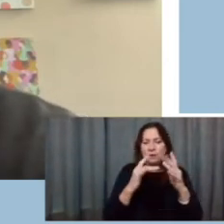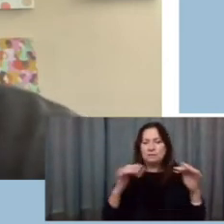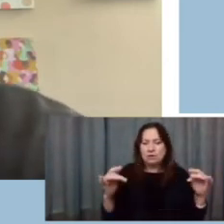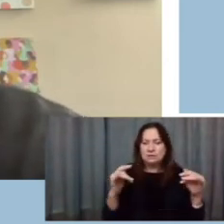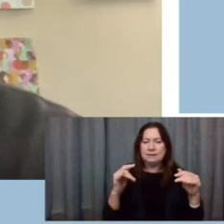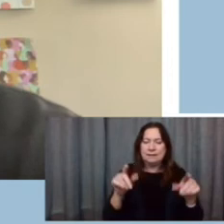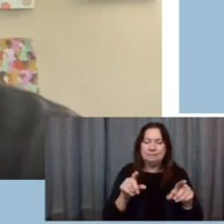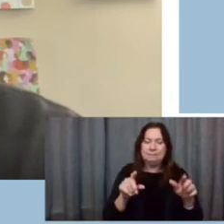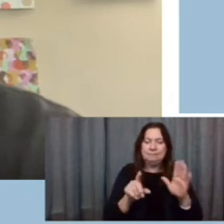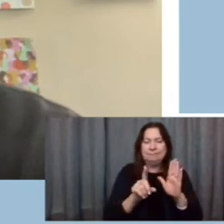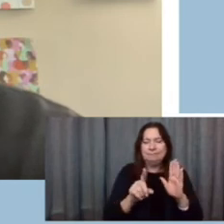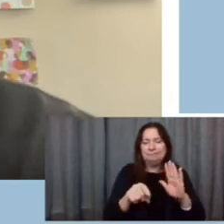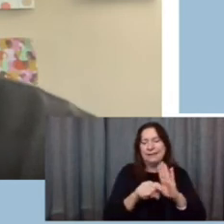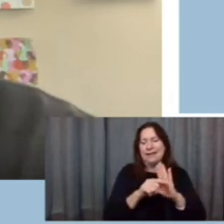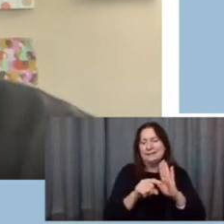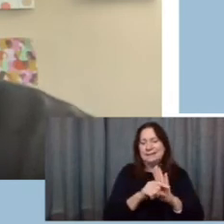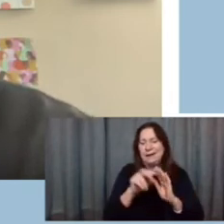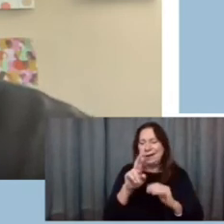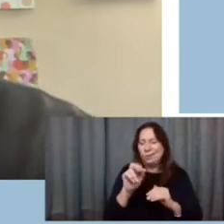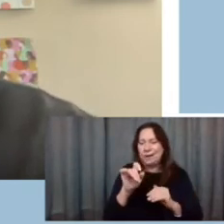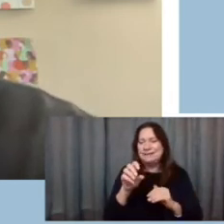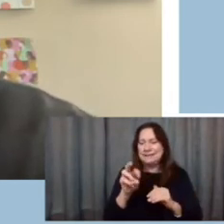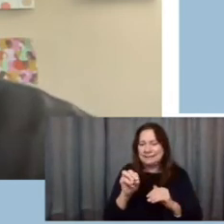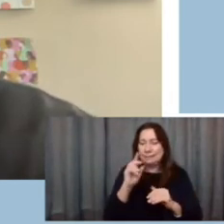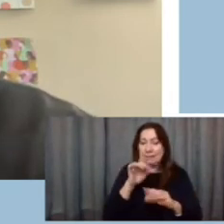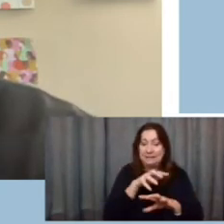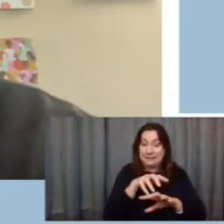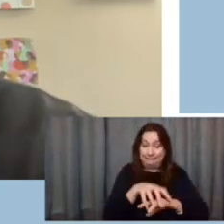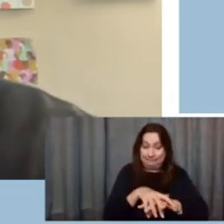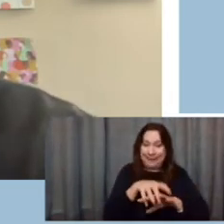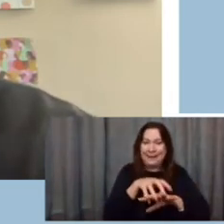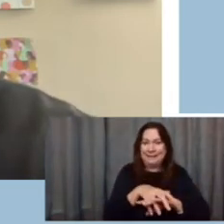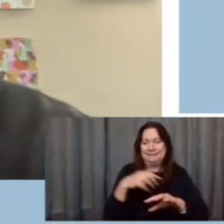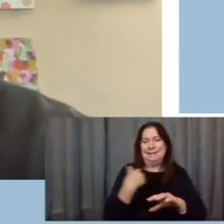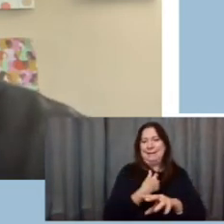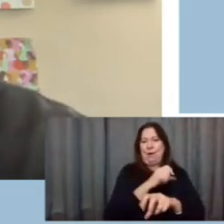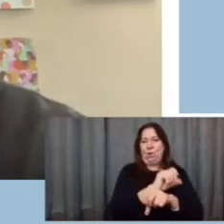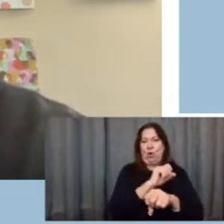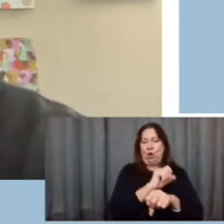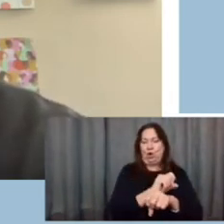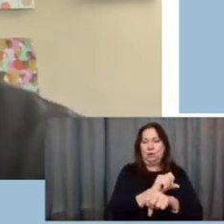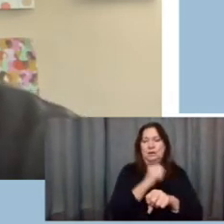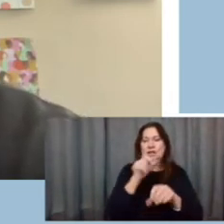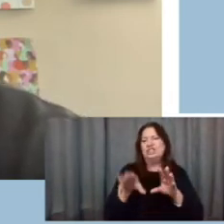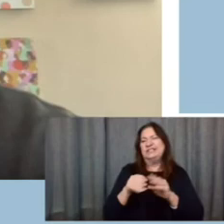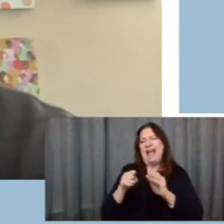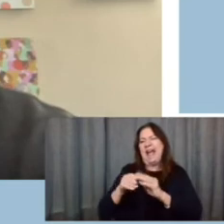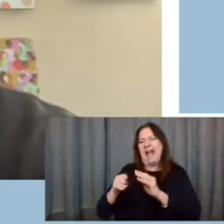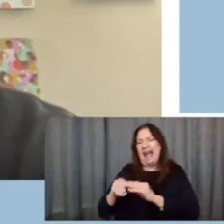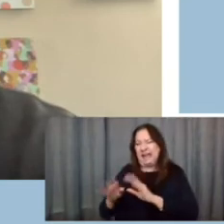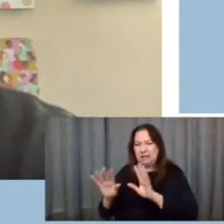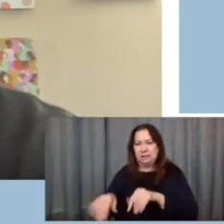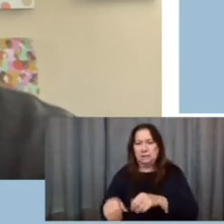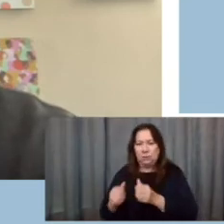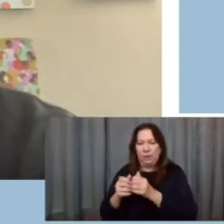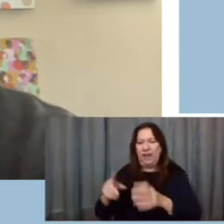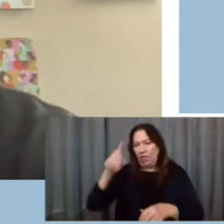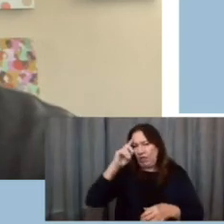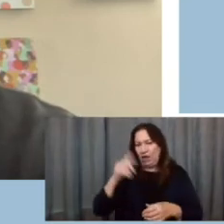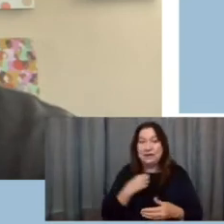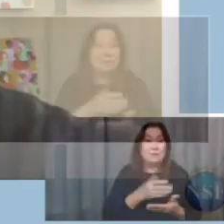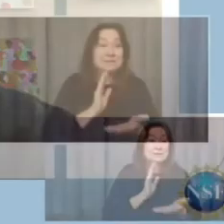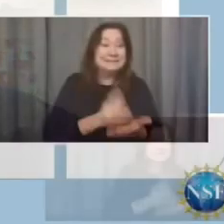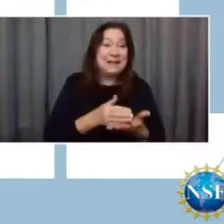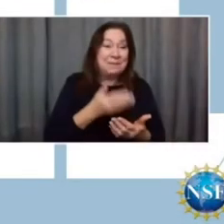anti-racism, and that is just actually embedded into the work that we do, and it's not an add-on. So I'll stop there. Thank you